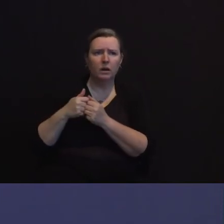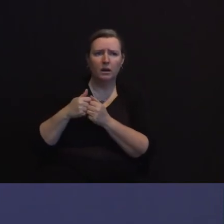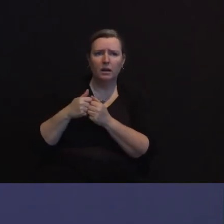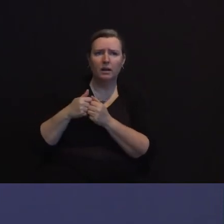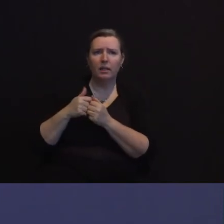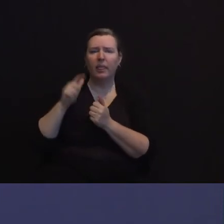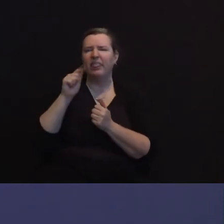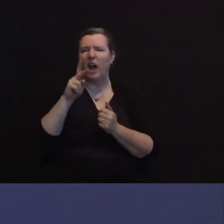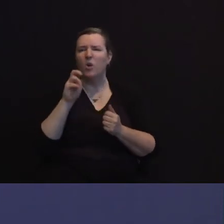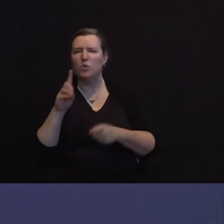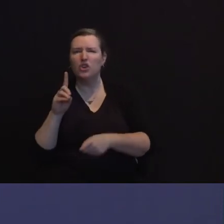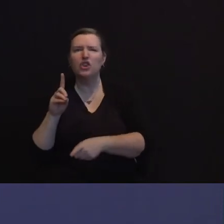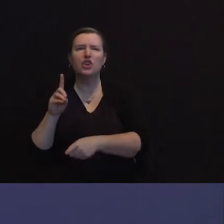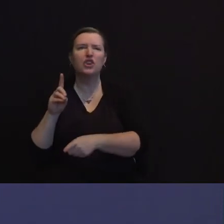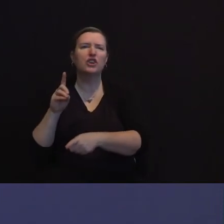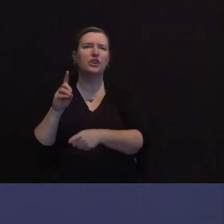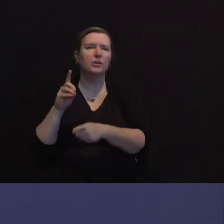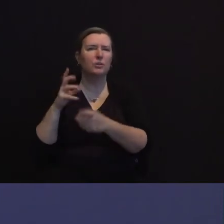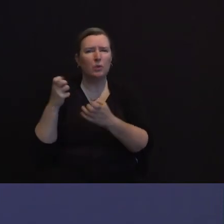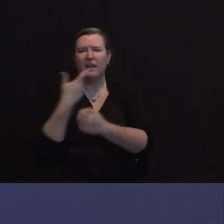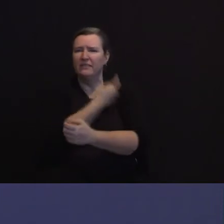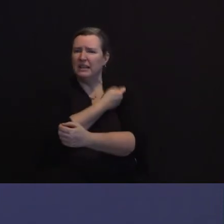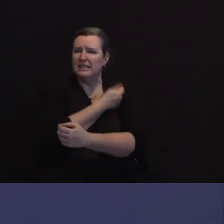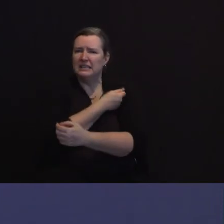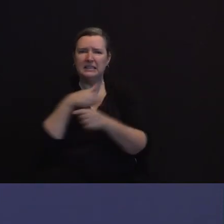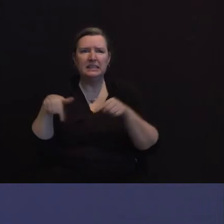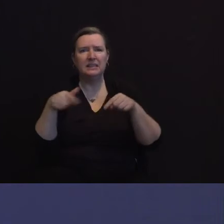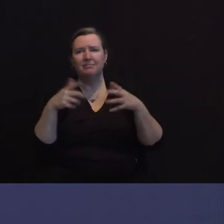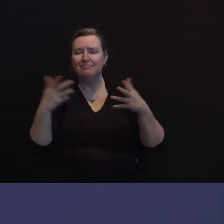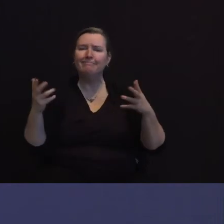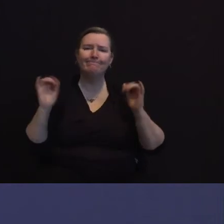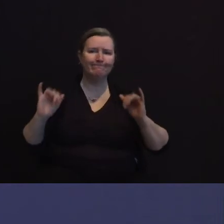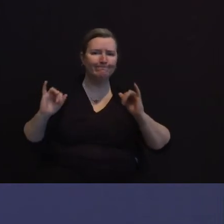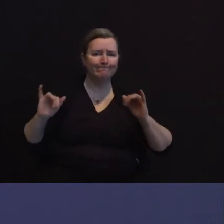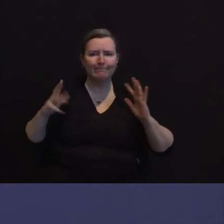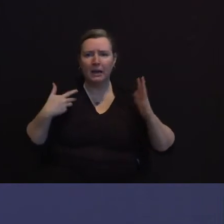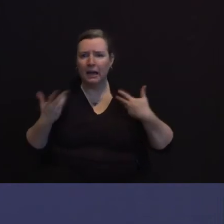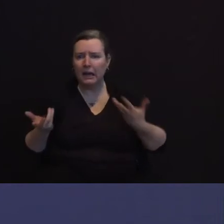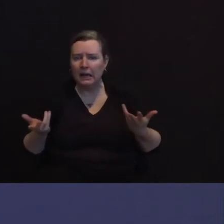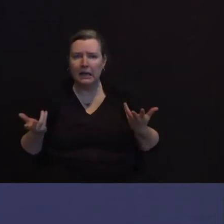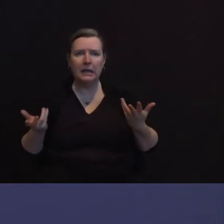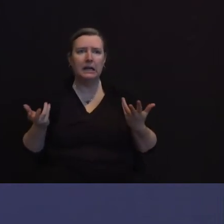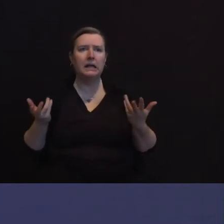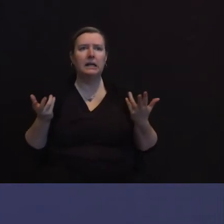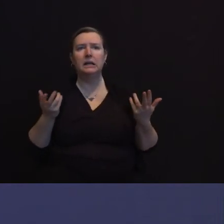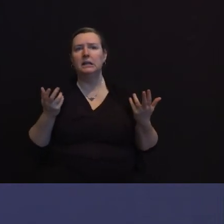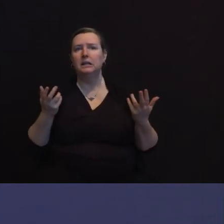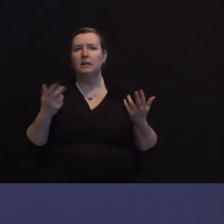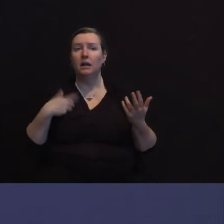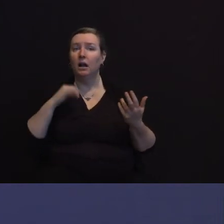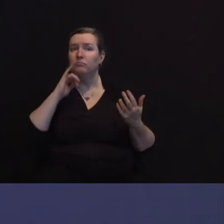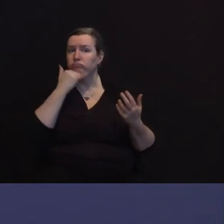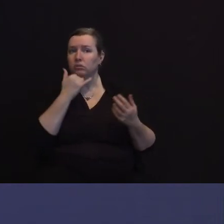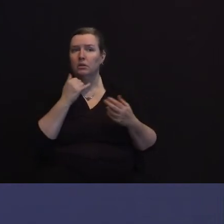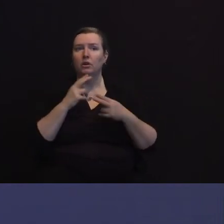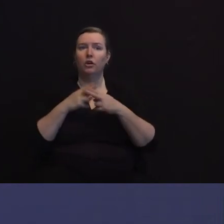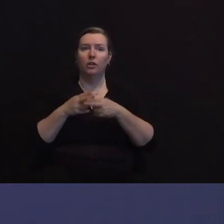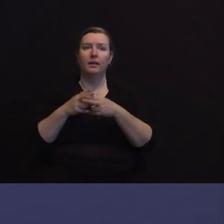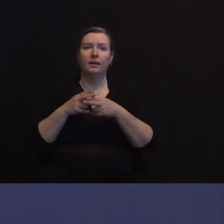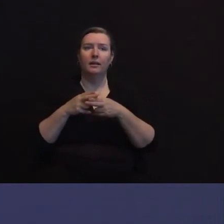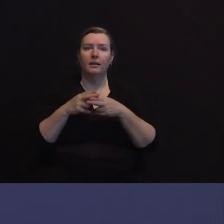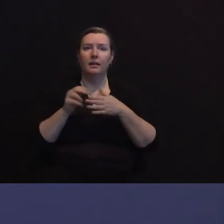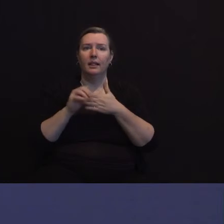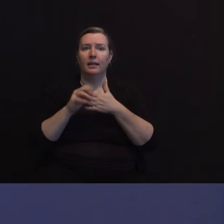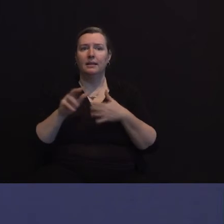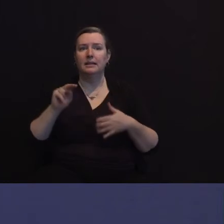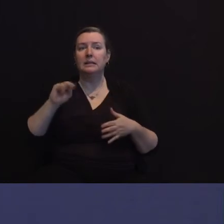by CNN, and the leader of the NJEA, who I mistakenly referred to as a man, it's a woman, from the South Orange Maplewood